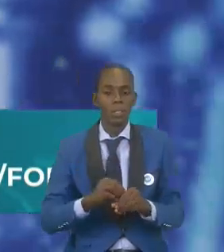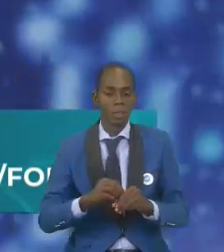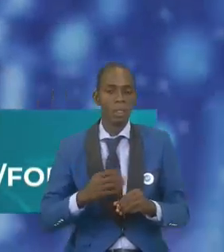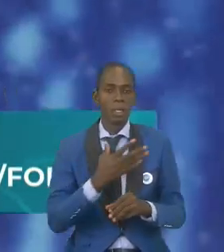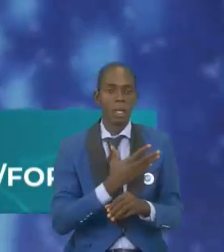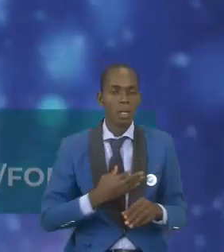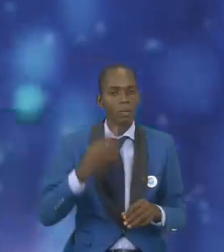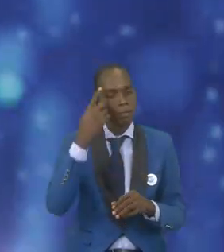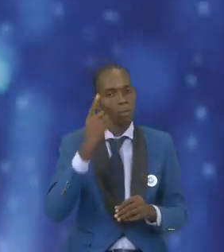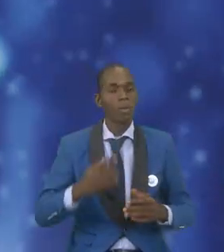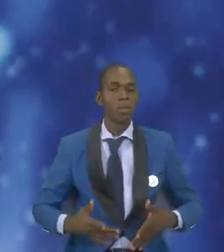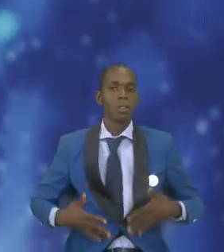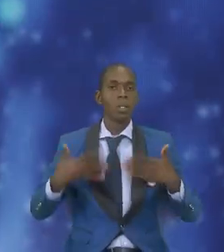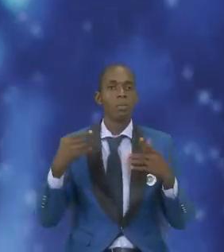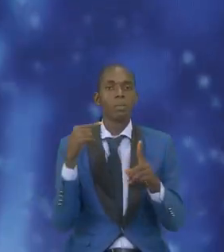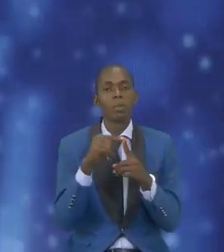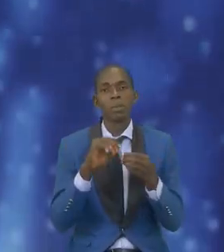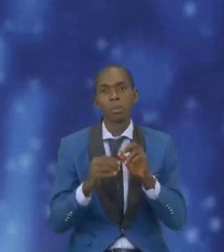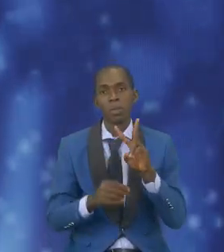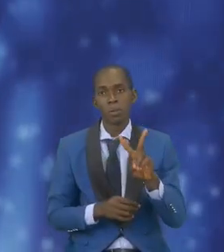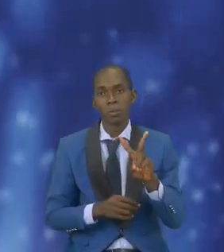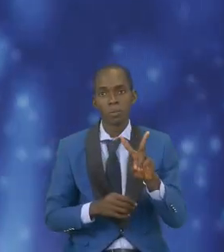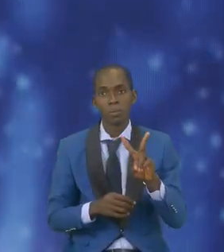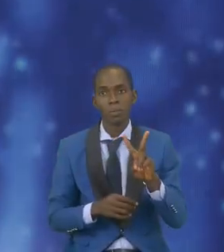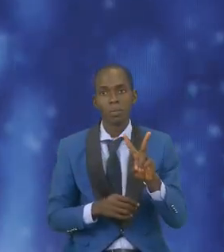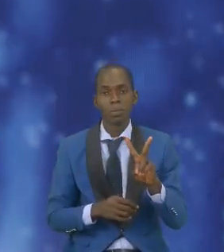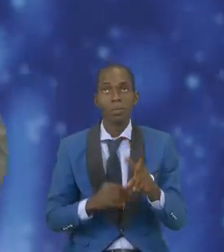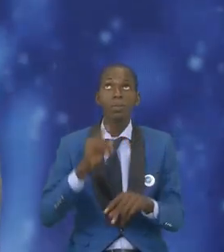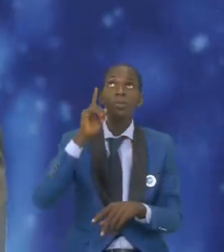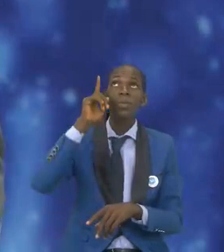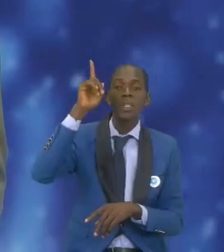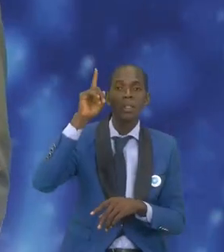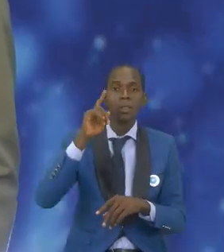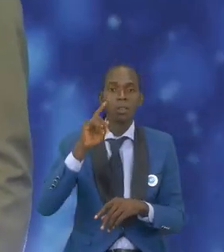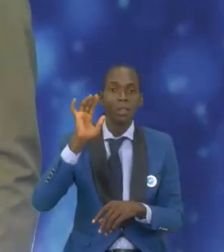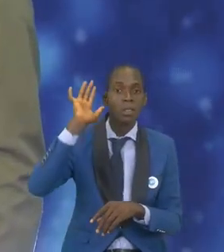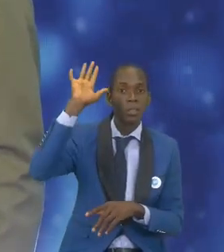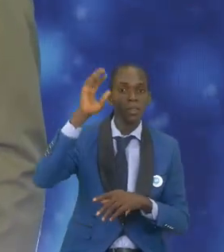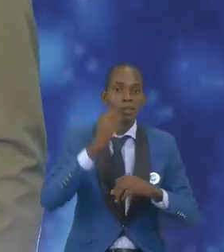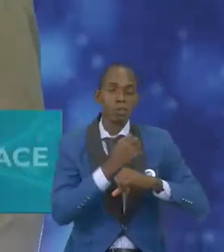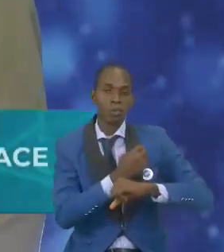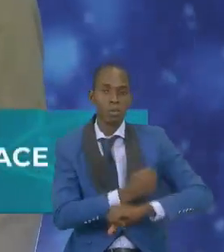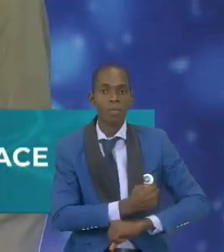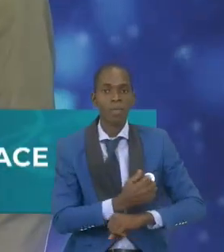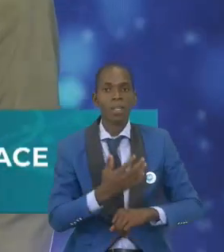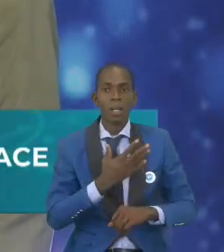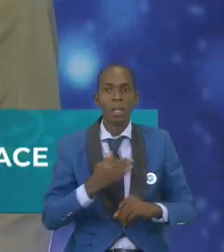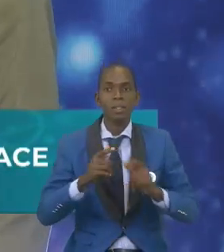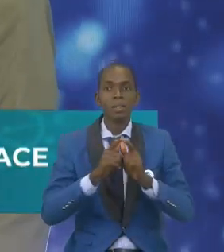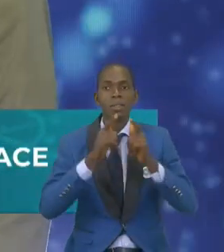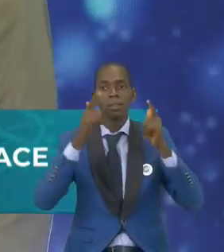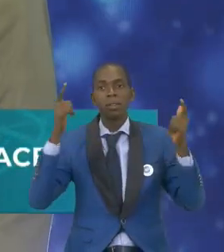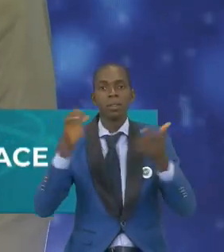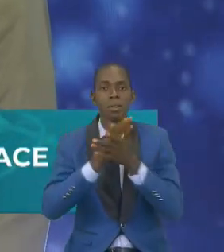life. Point number two, is protection and surpassing peace